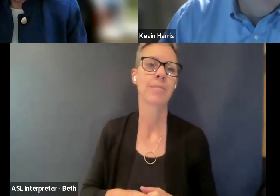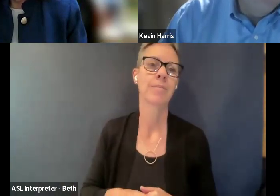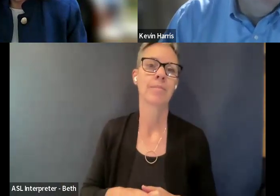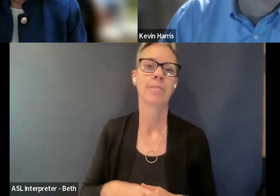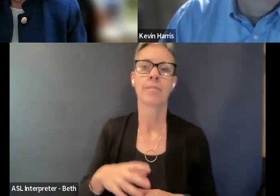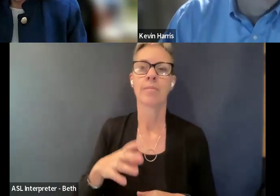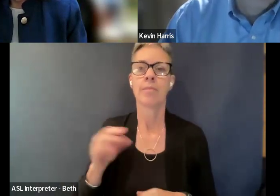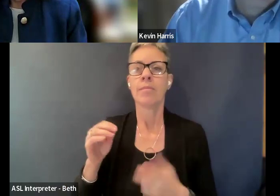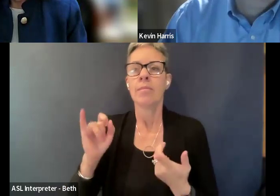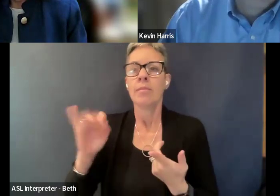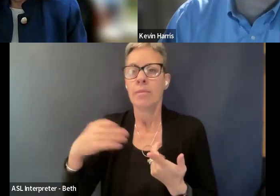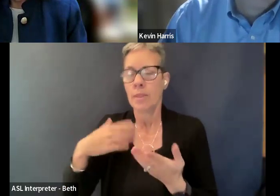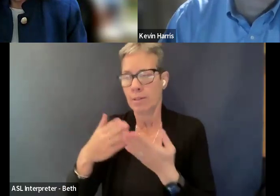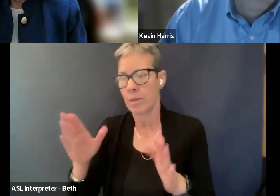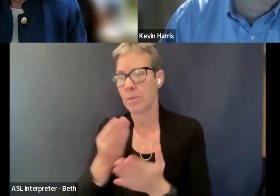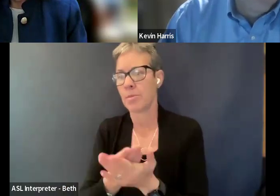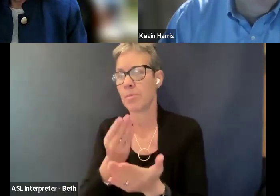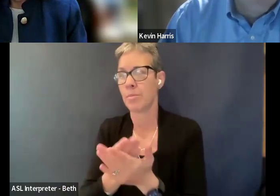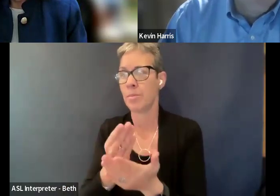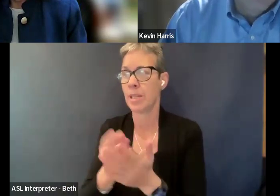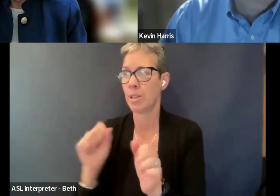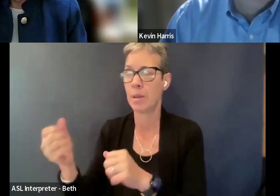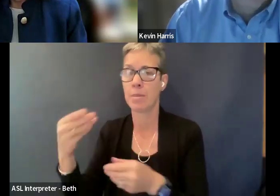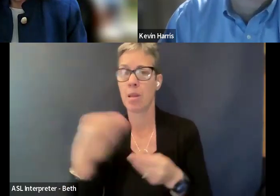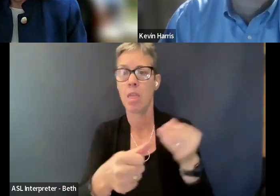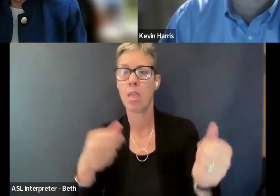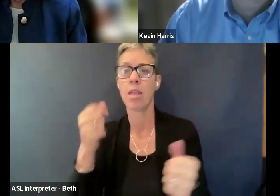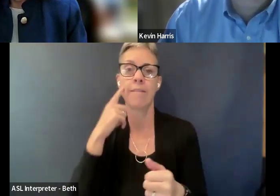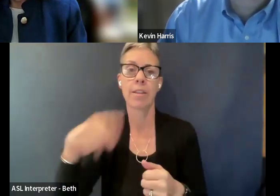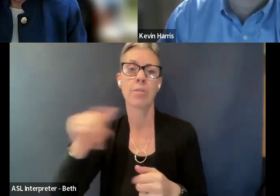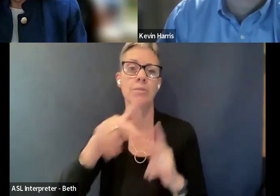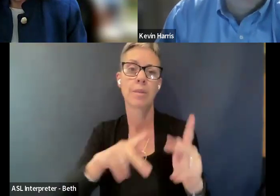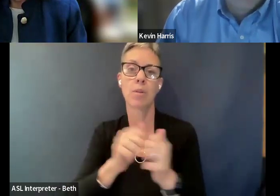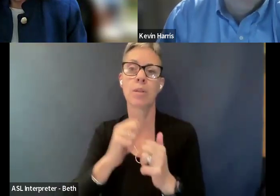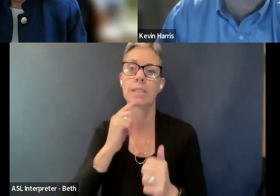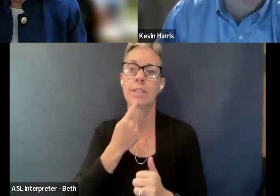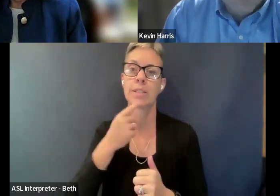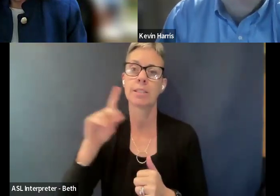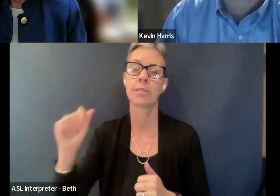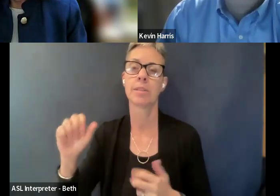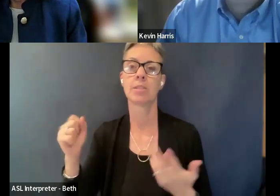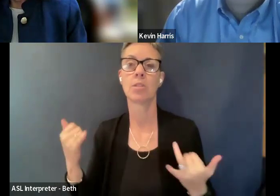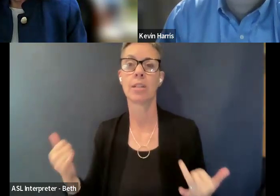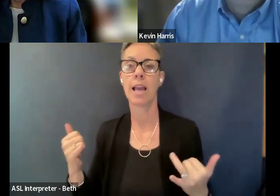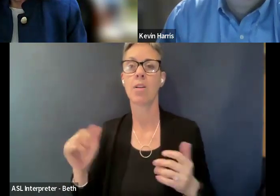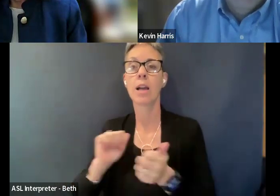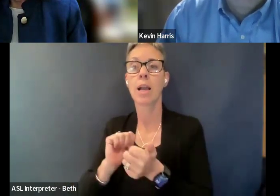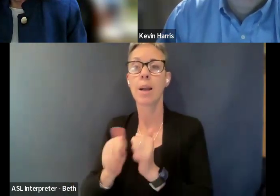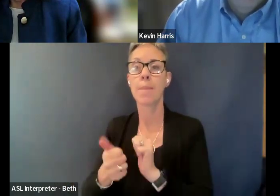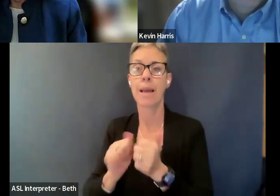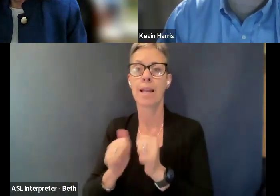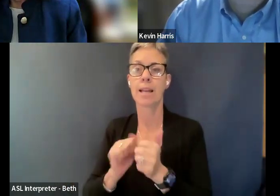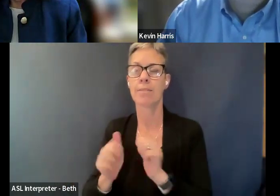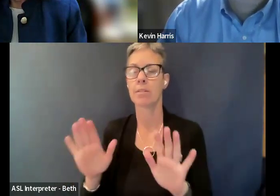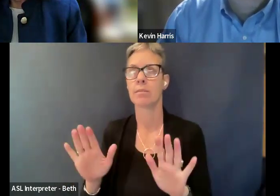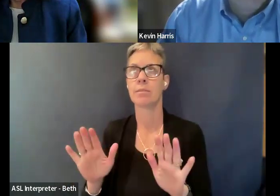public money for employment services for those with significant disabilities. So now we're going to talk about competitive, I can't even